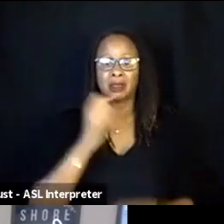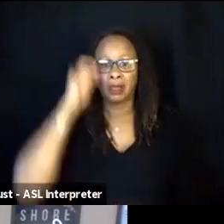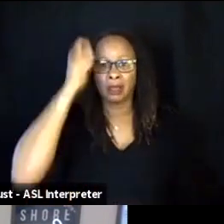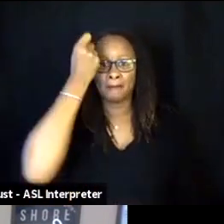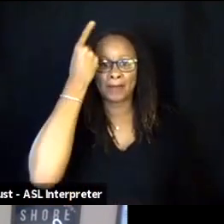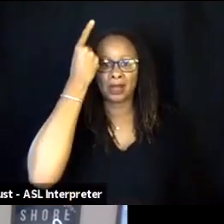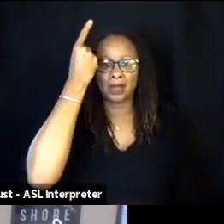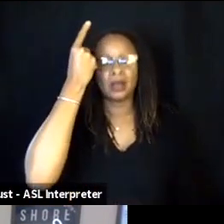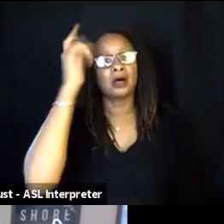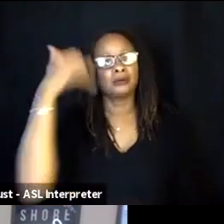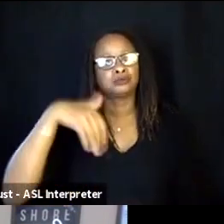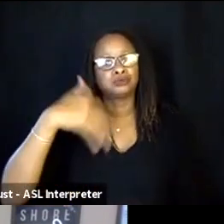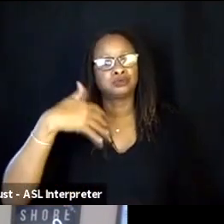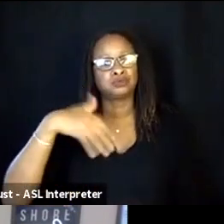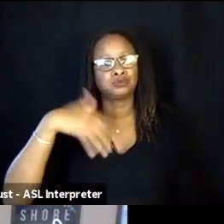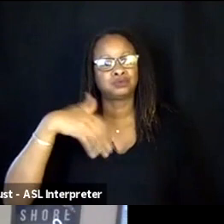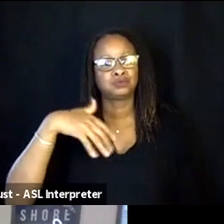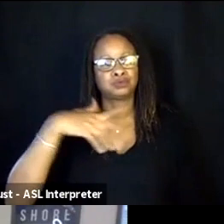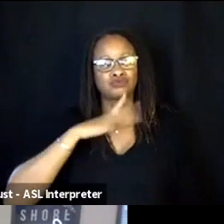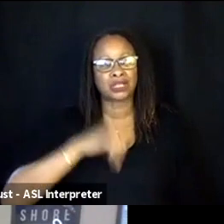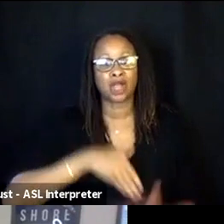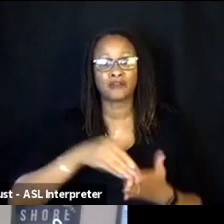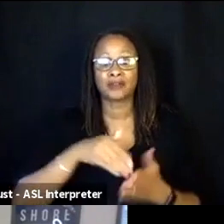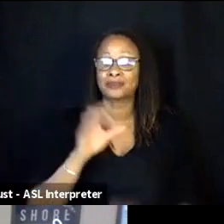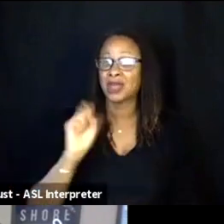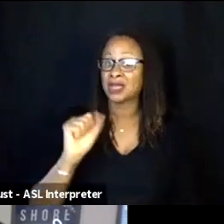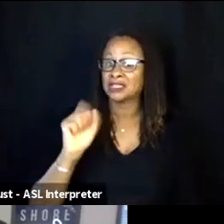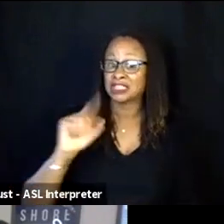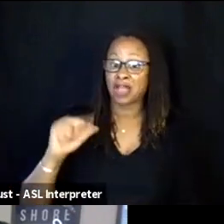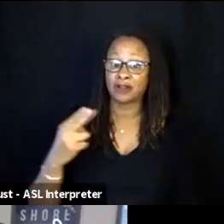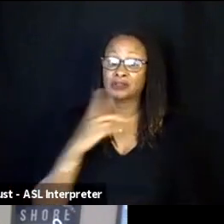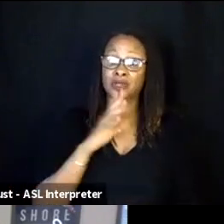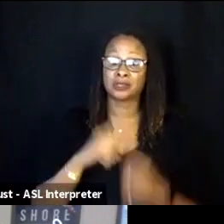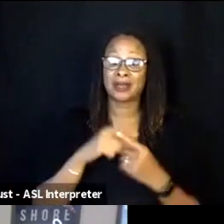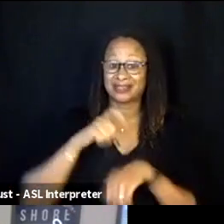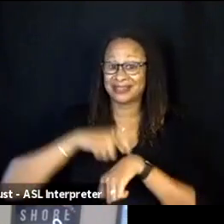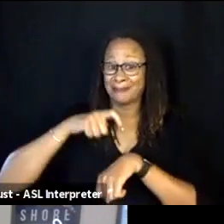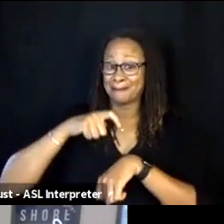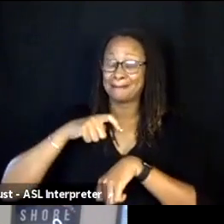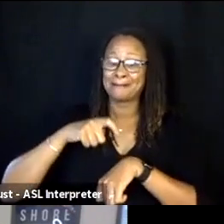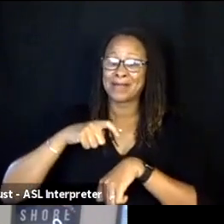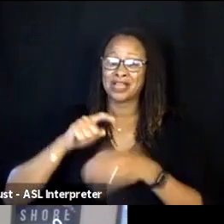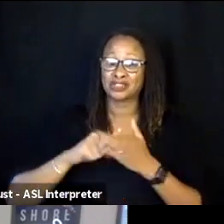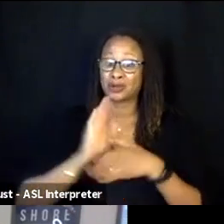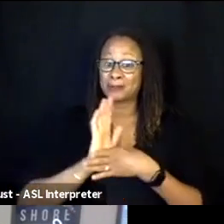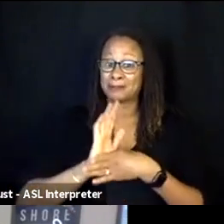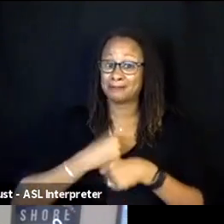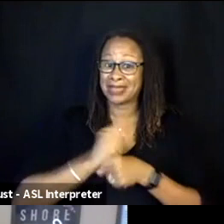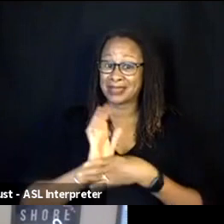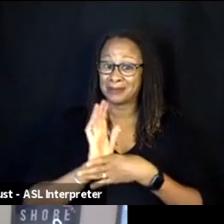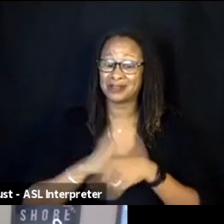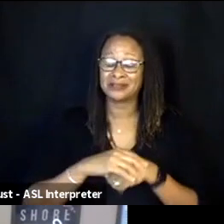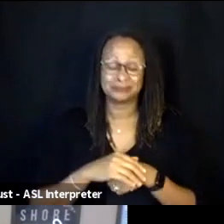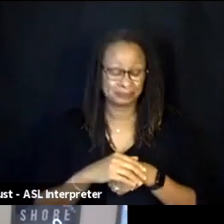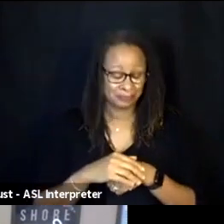their click moment often. Sarah, you had talked about the timing of this, right? That you started making the film and then the Me